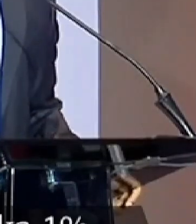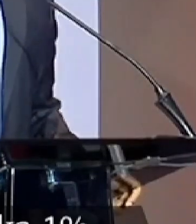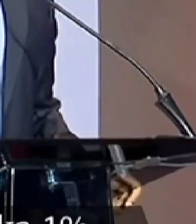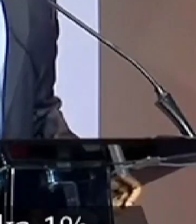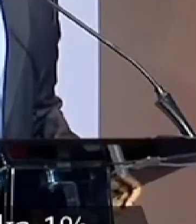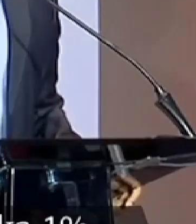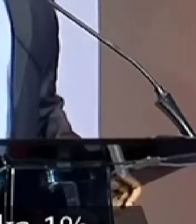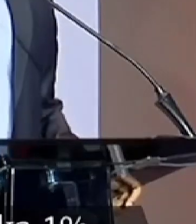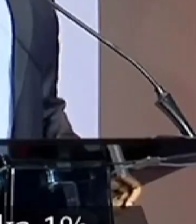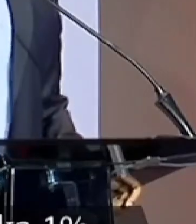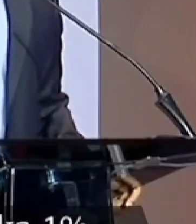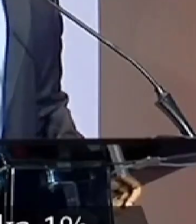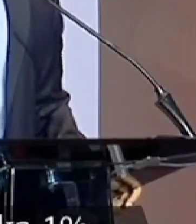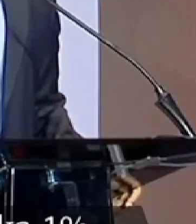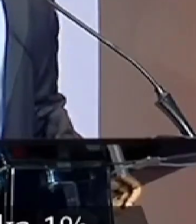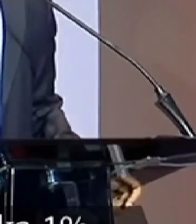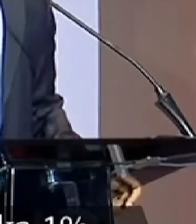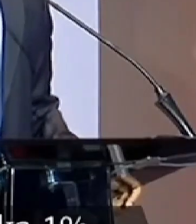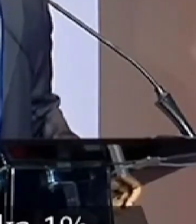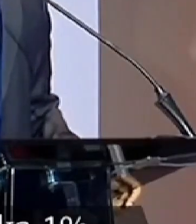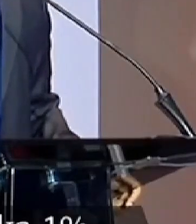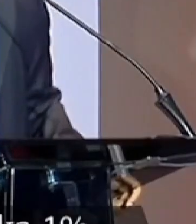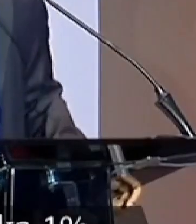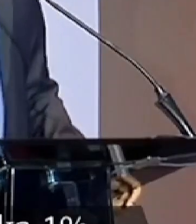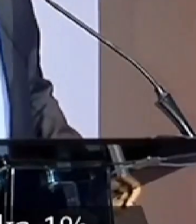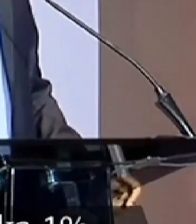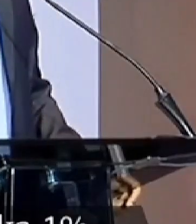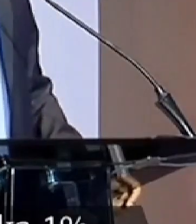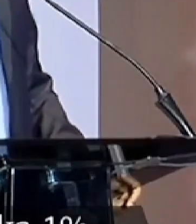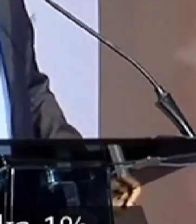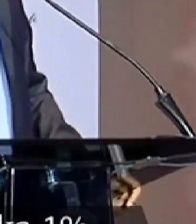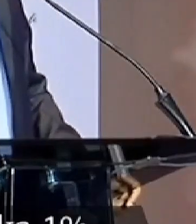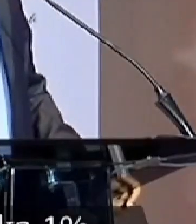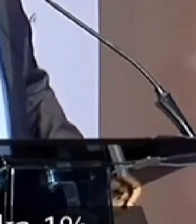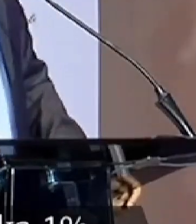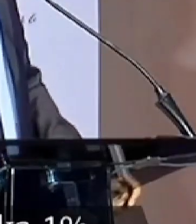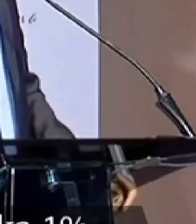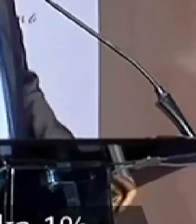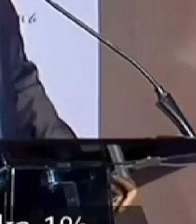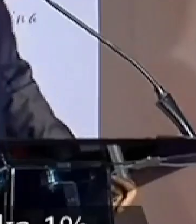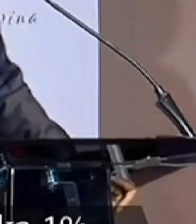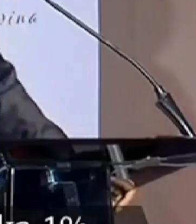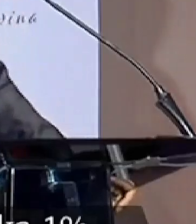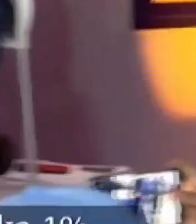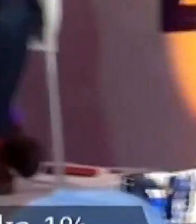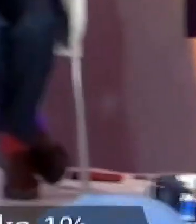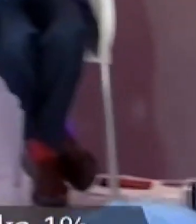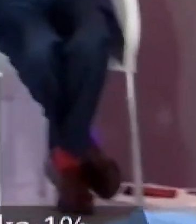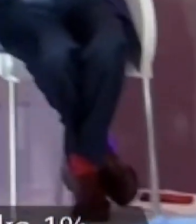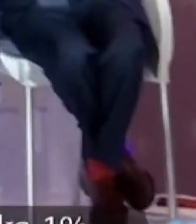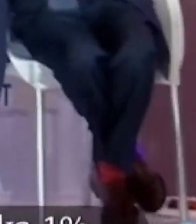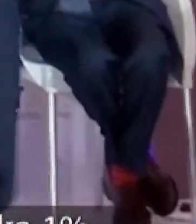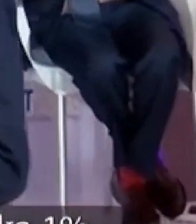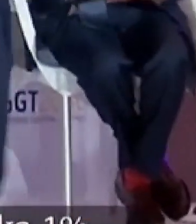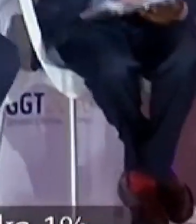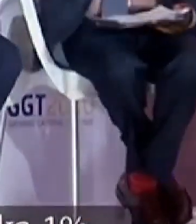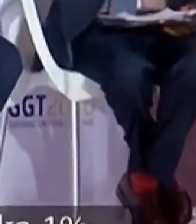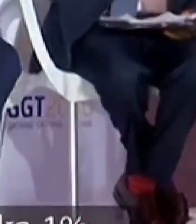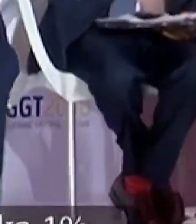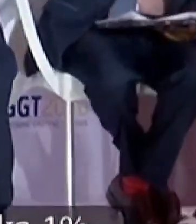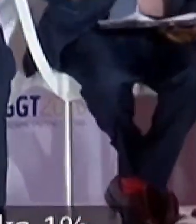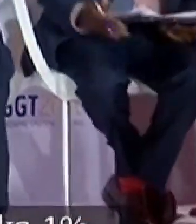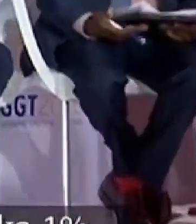at training at the same time. All these children deserve quality if there is quality somewhere. Go tlotlomaditswe le